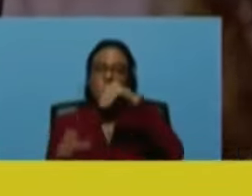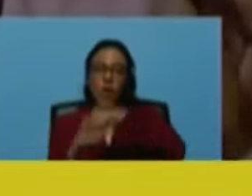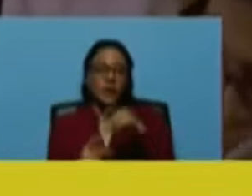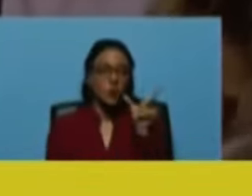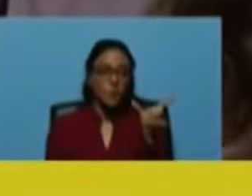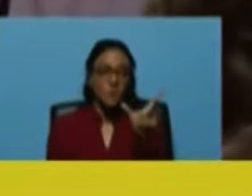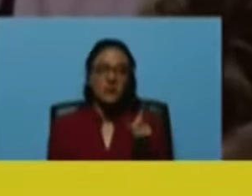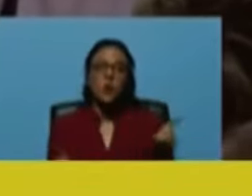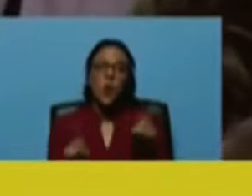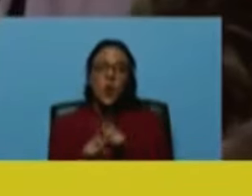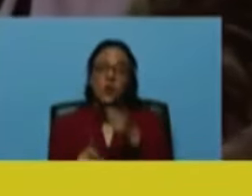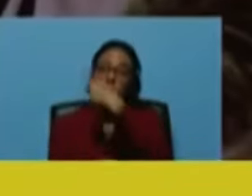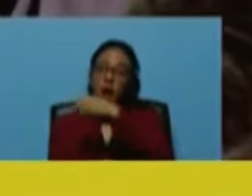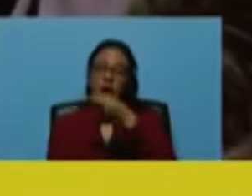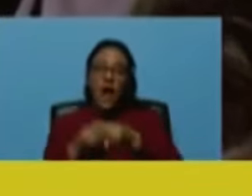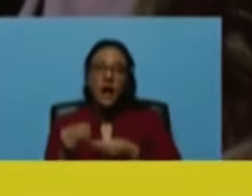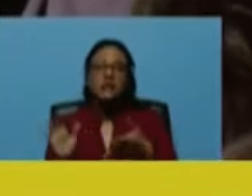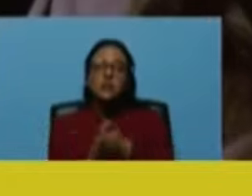tally sheets